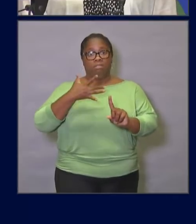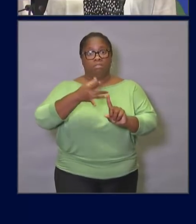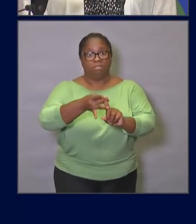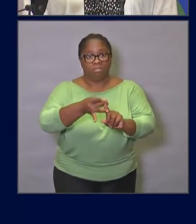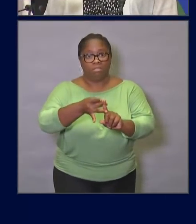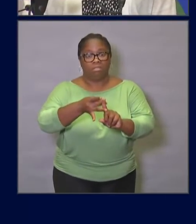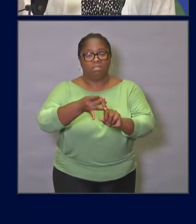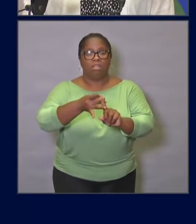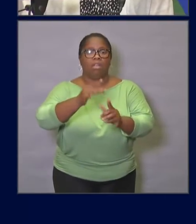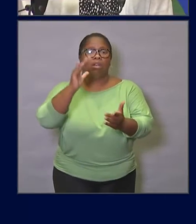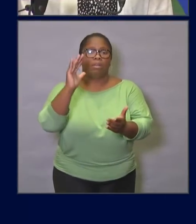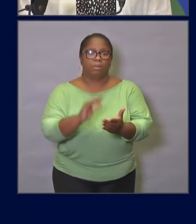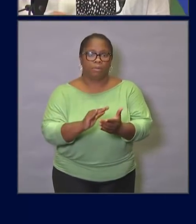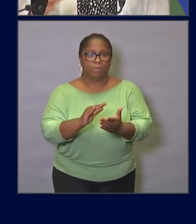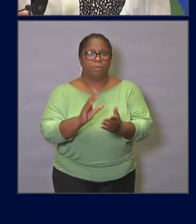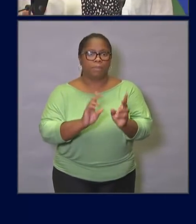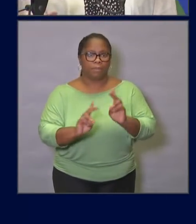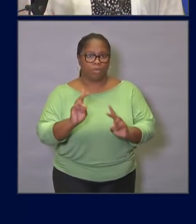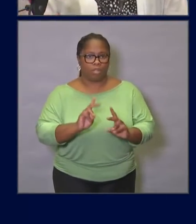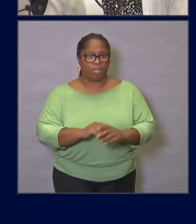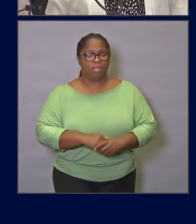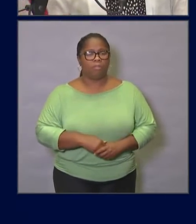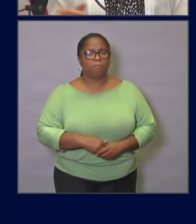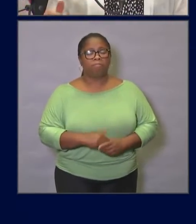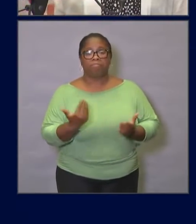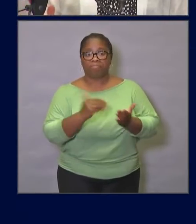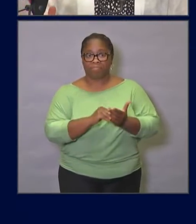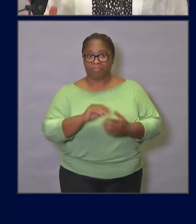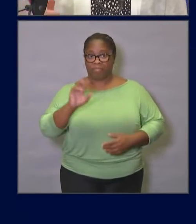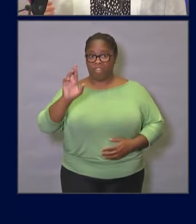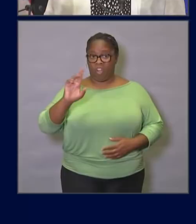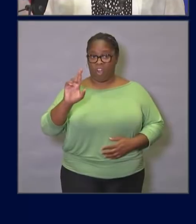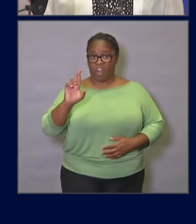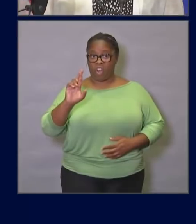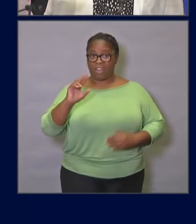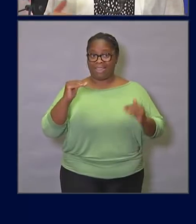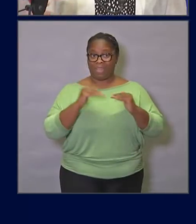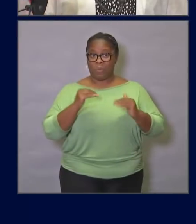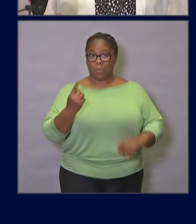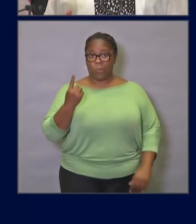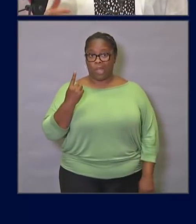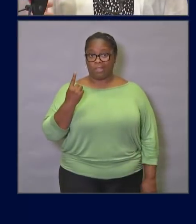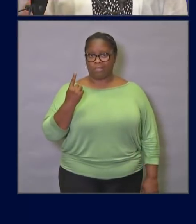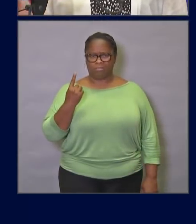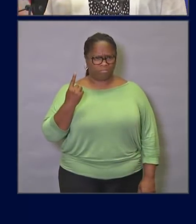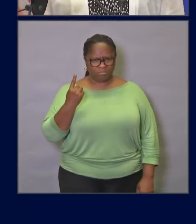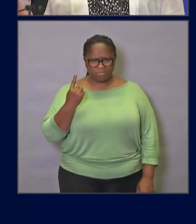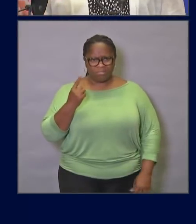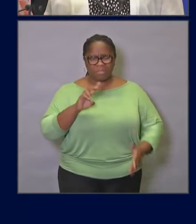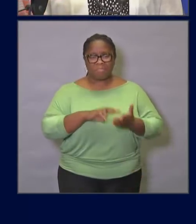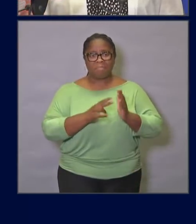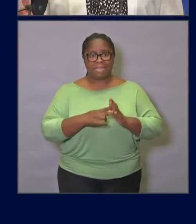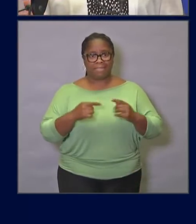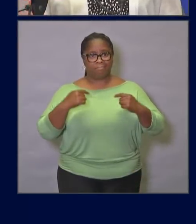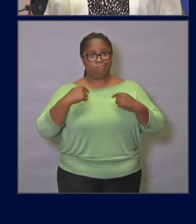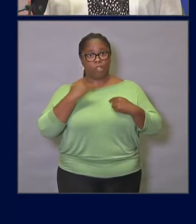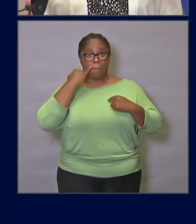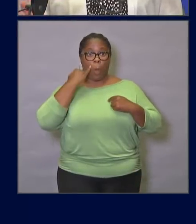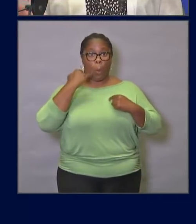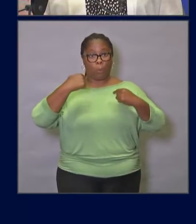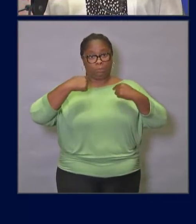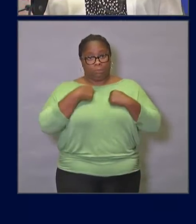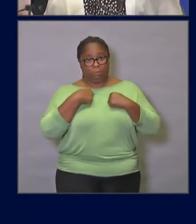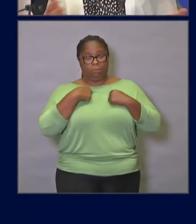projects. I'll remind you, when the R is at 1, that means that for every one person who's infected